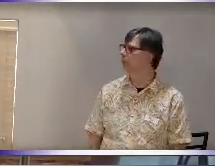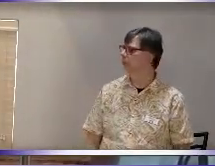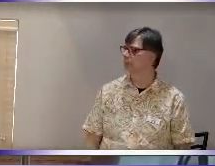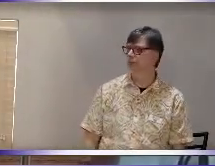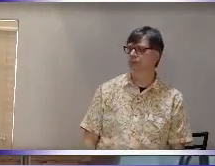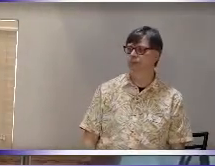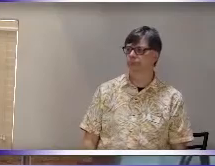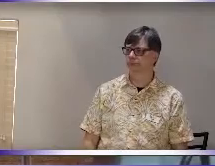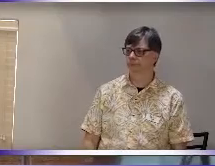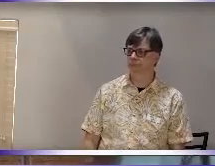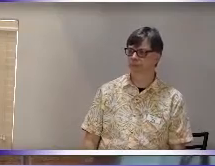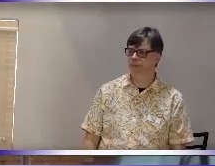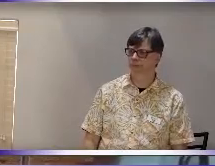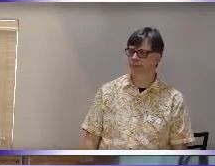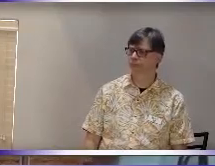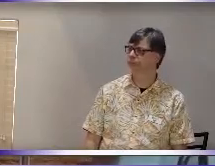Fear. Fear. Yeah.